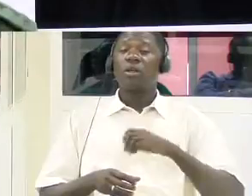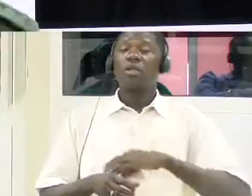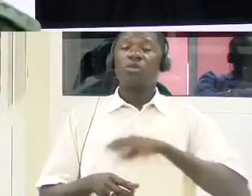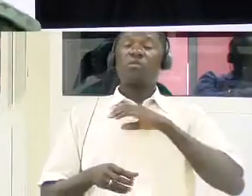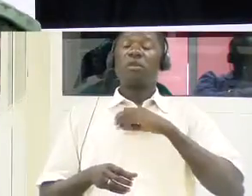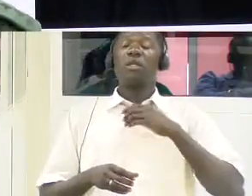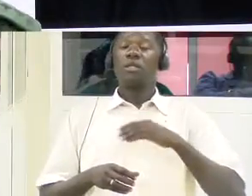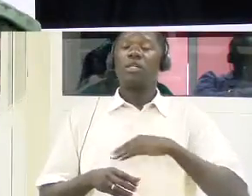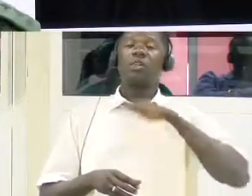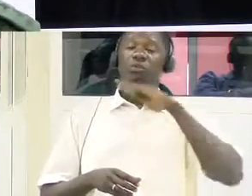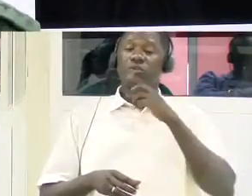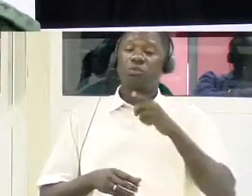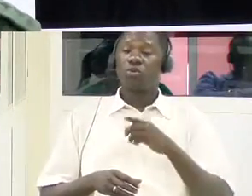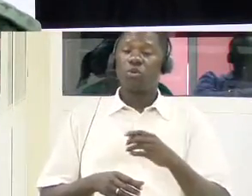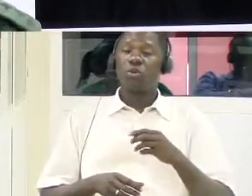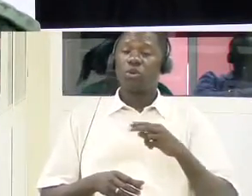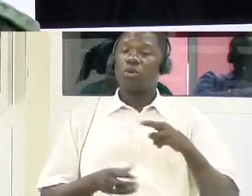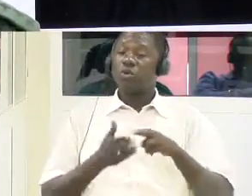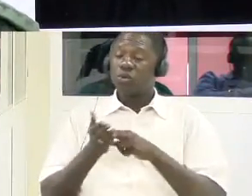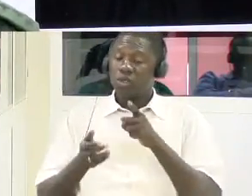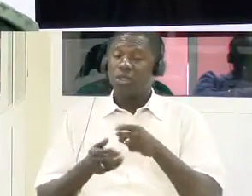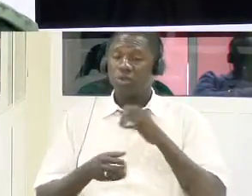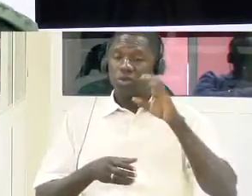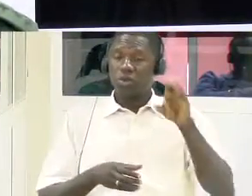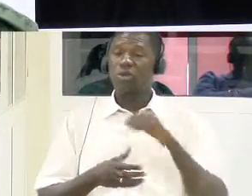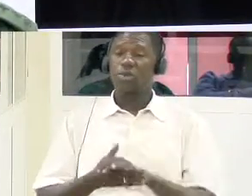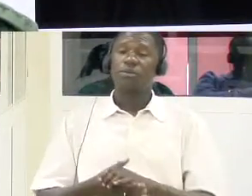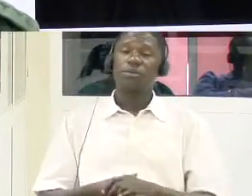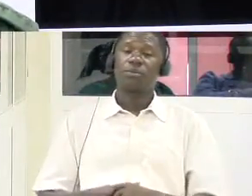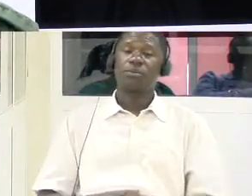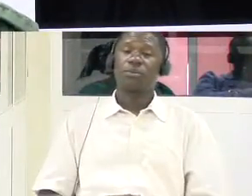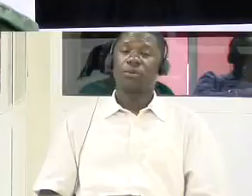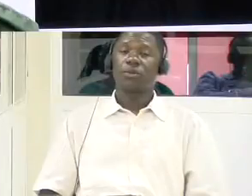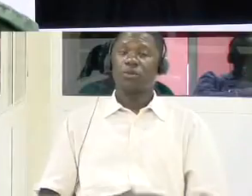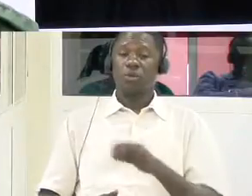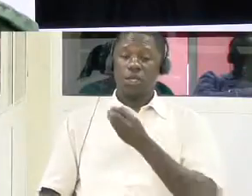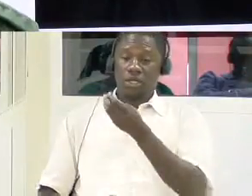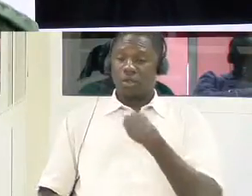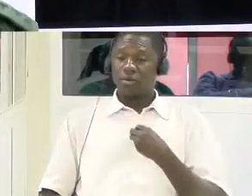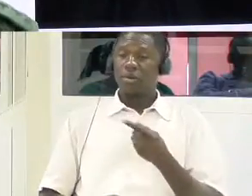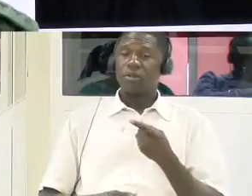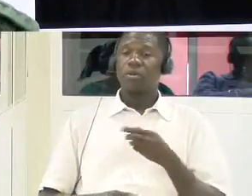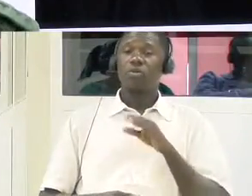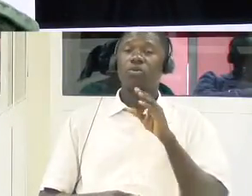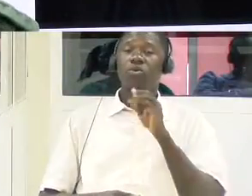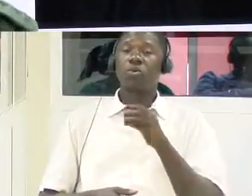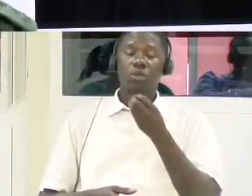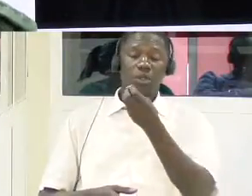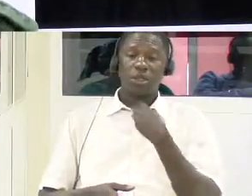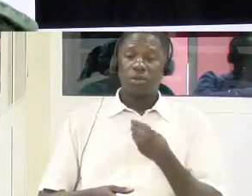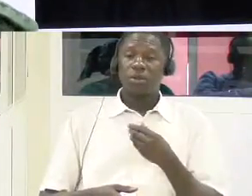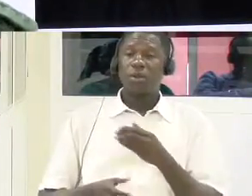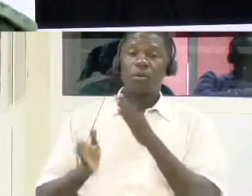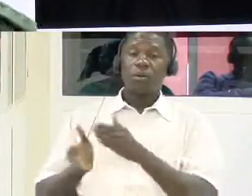he gave me a task that he gave me some targets that I should